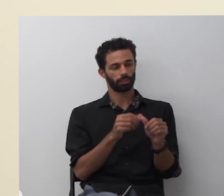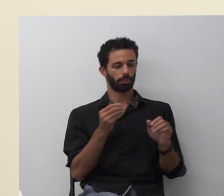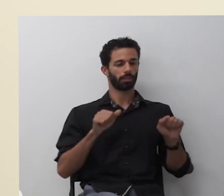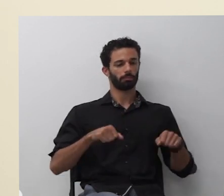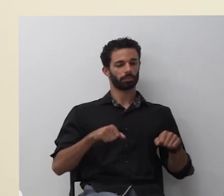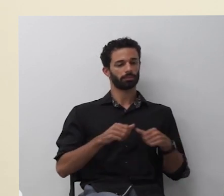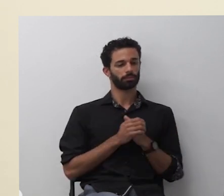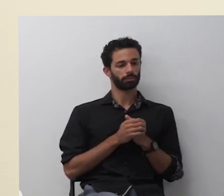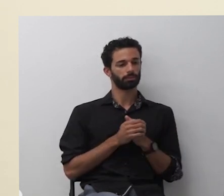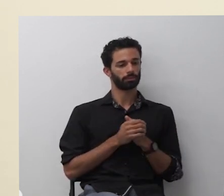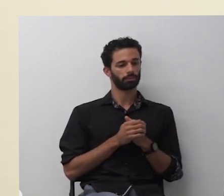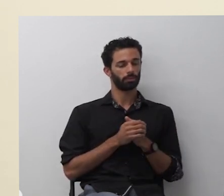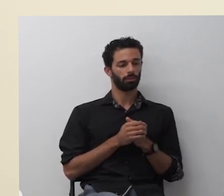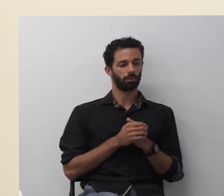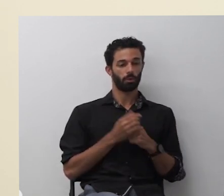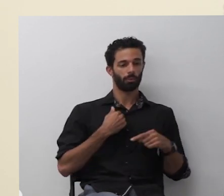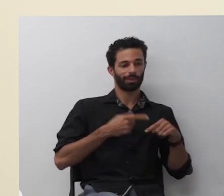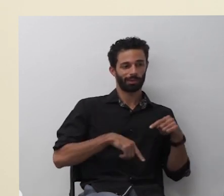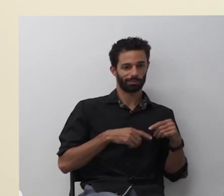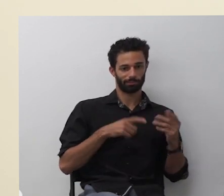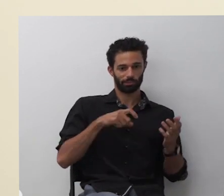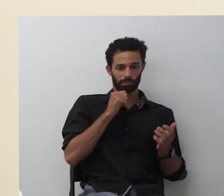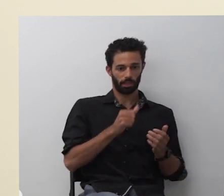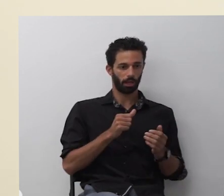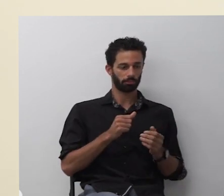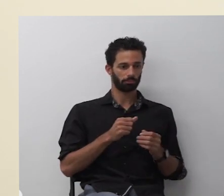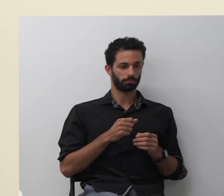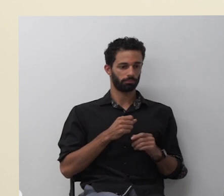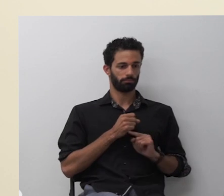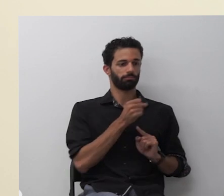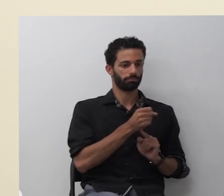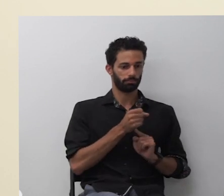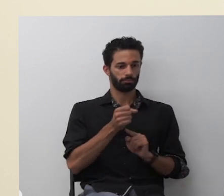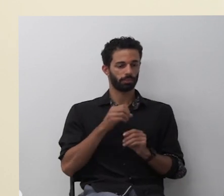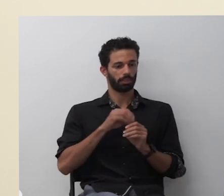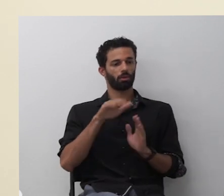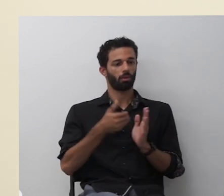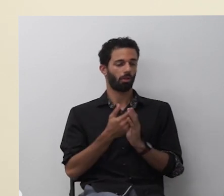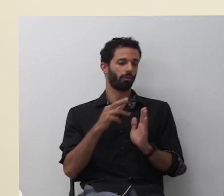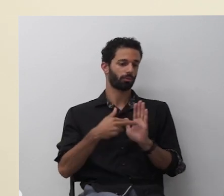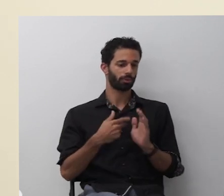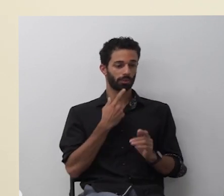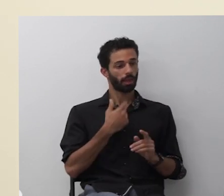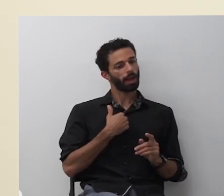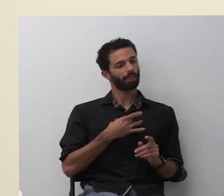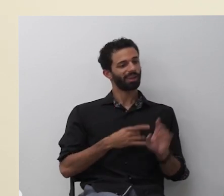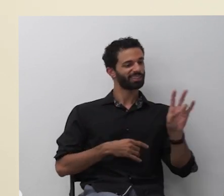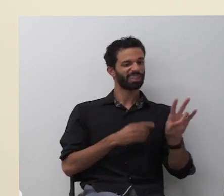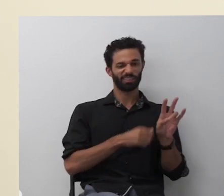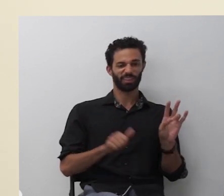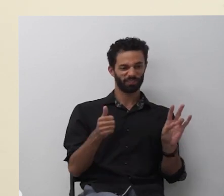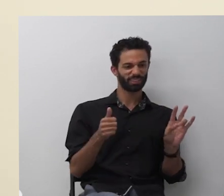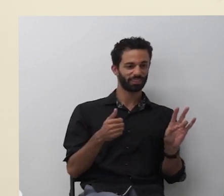Because we cannot and should not be playing all the roles. So if you look at this and you're like, oh, I do like 7 out of 10 of that, it should be like